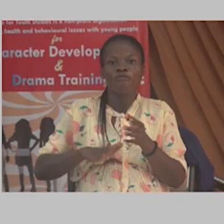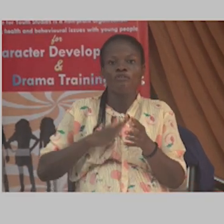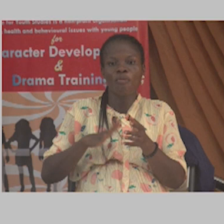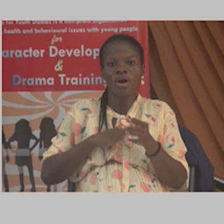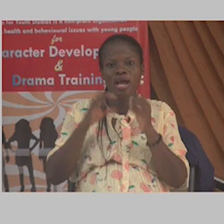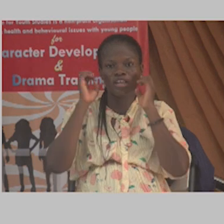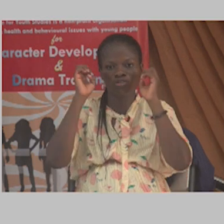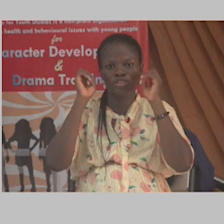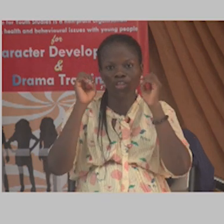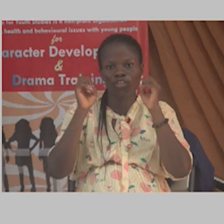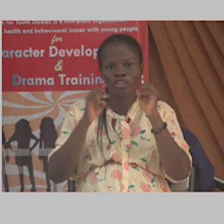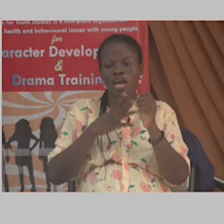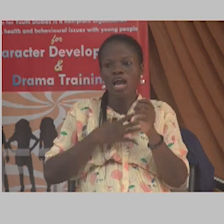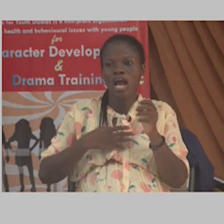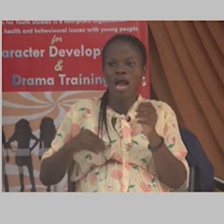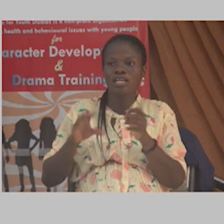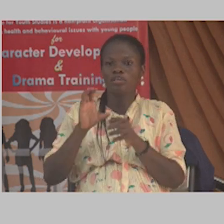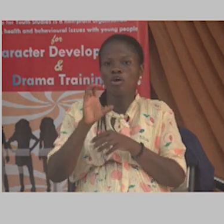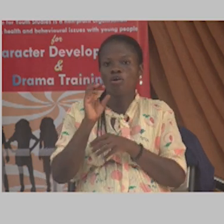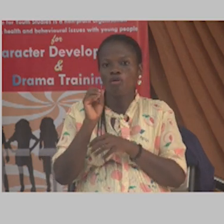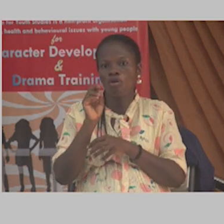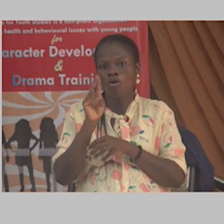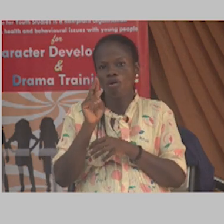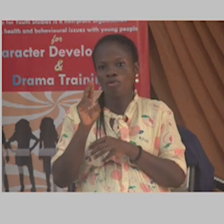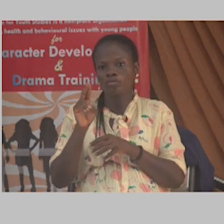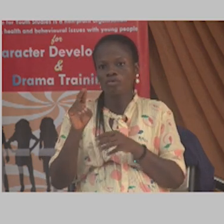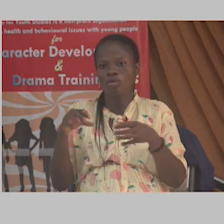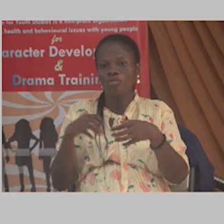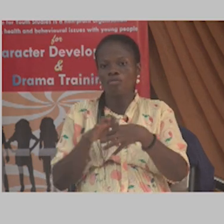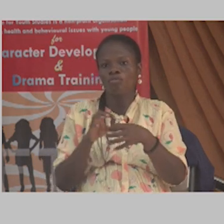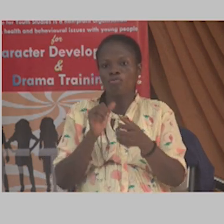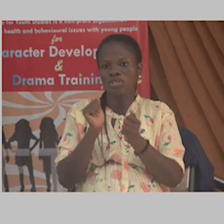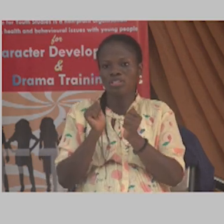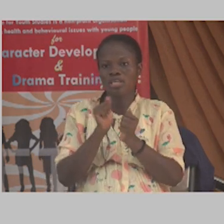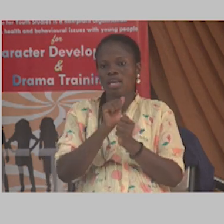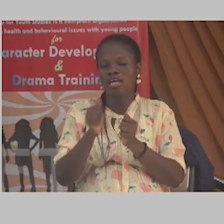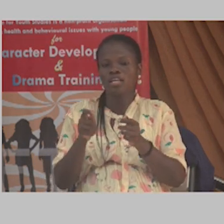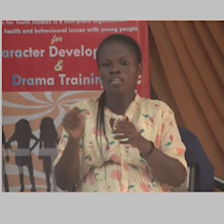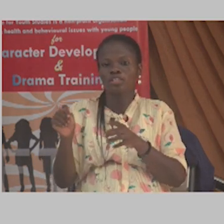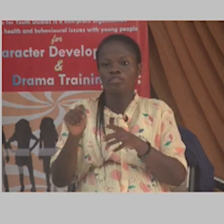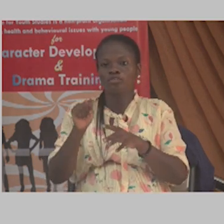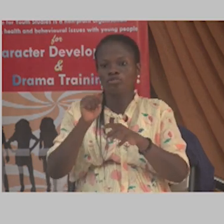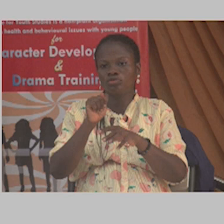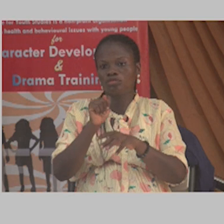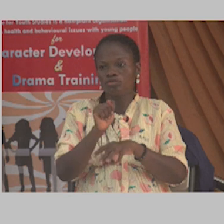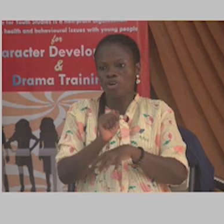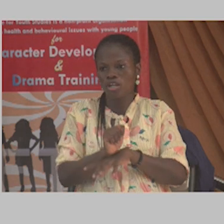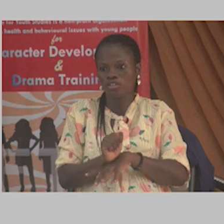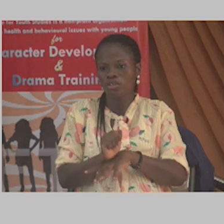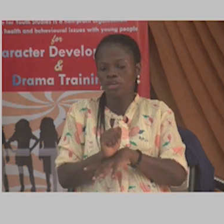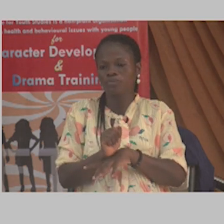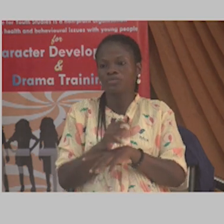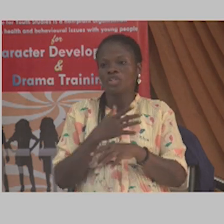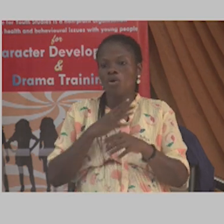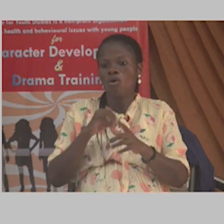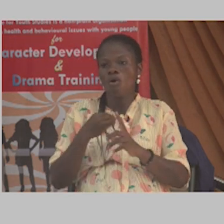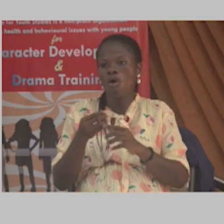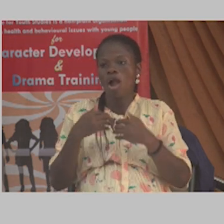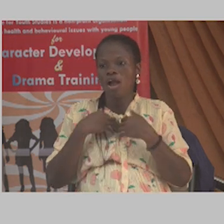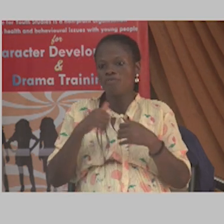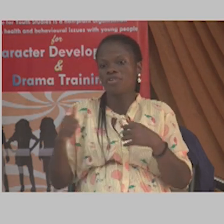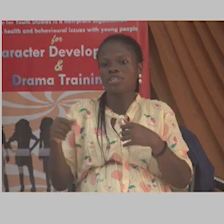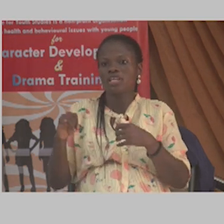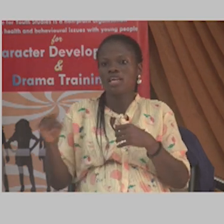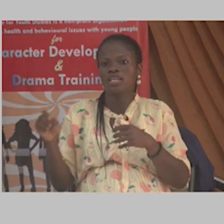coupled with the additional cost of living or having a disability, as in